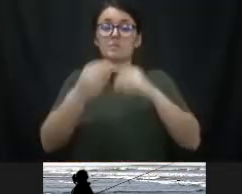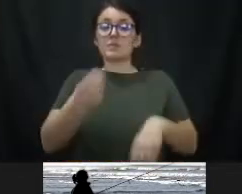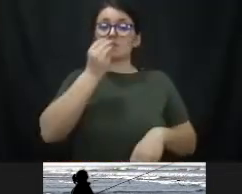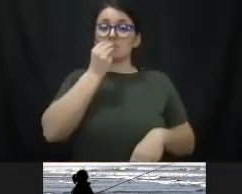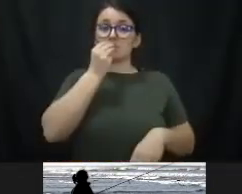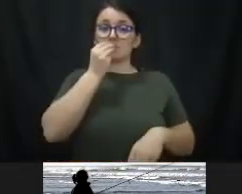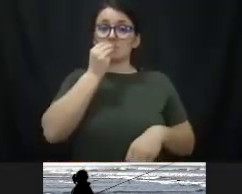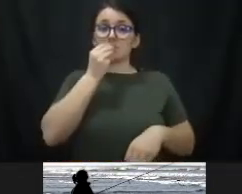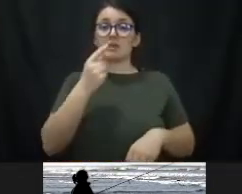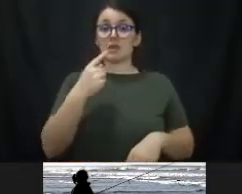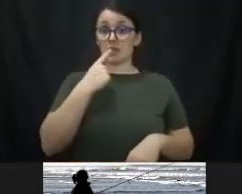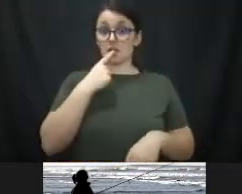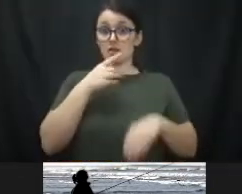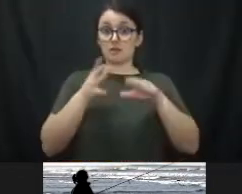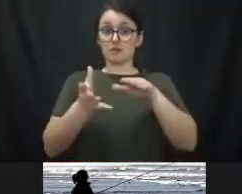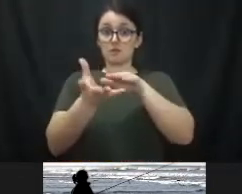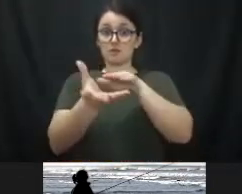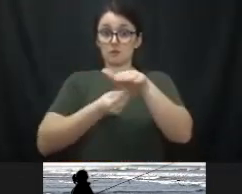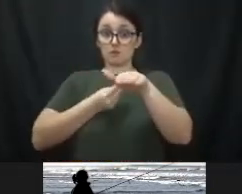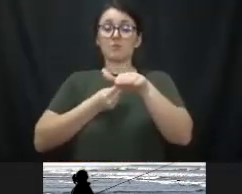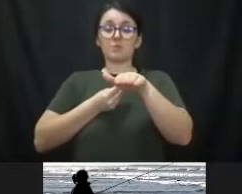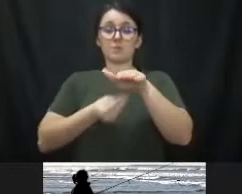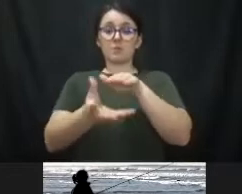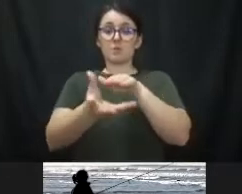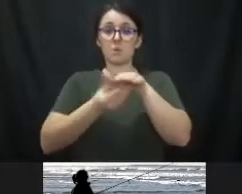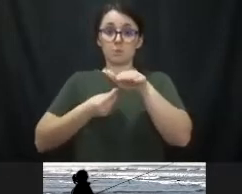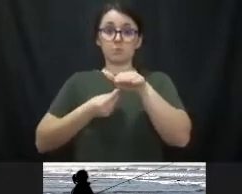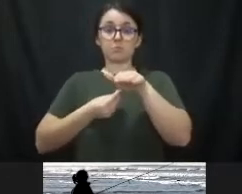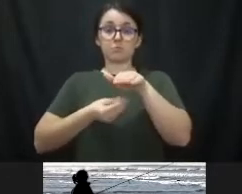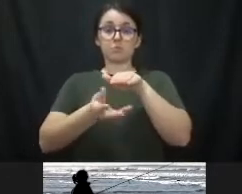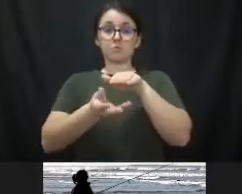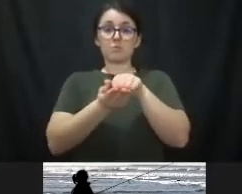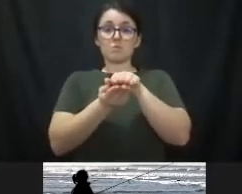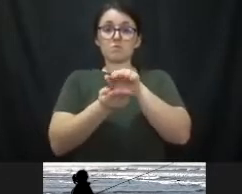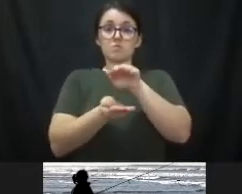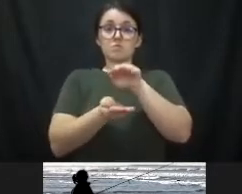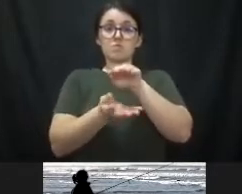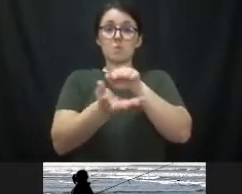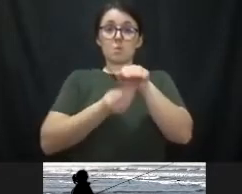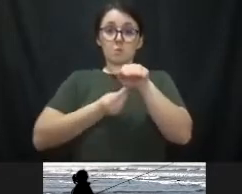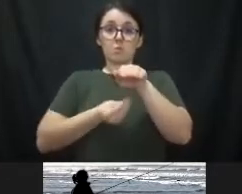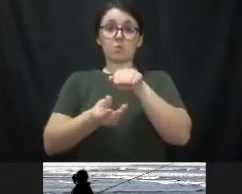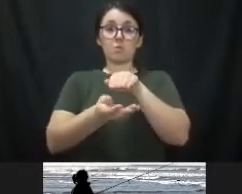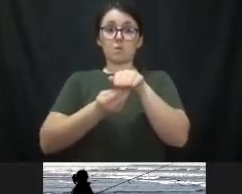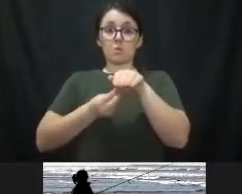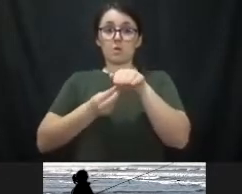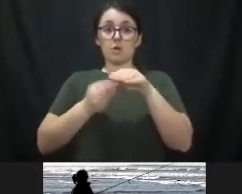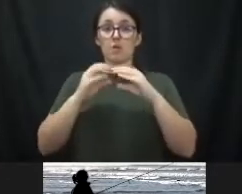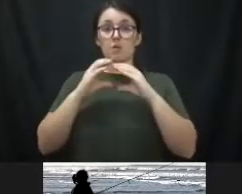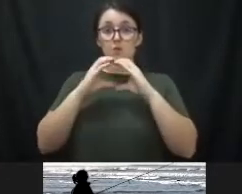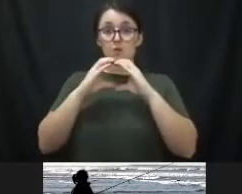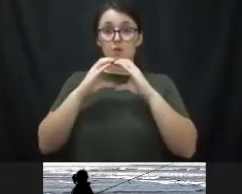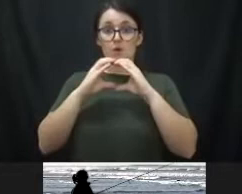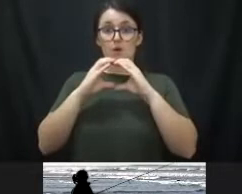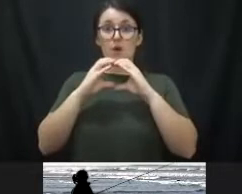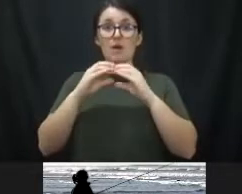tongue up and they swallow the food in a throat that's only the size of a